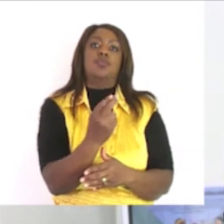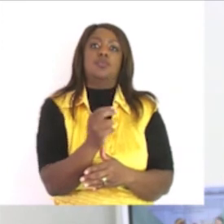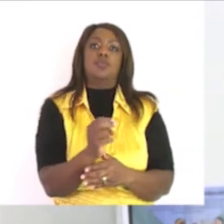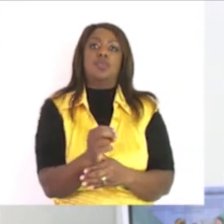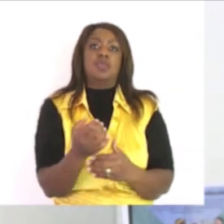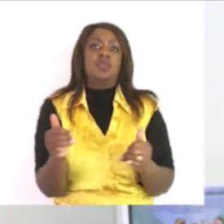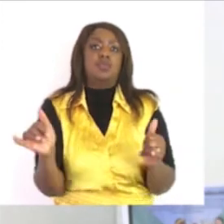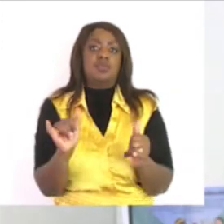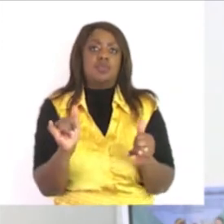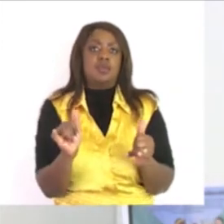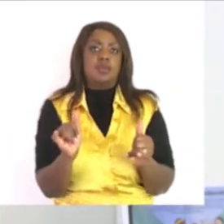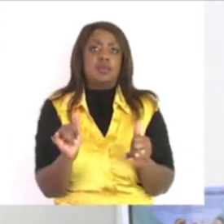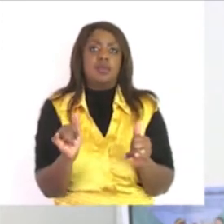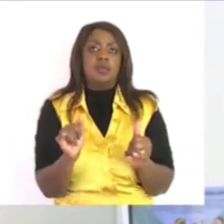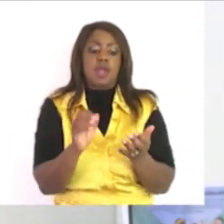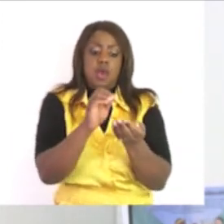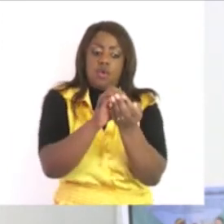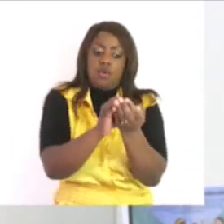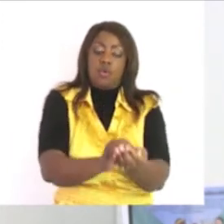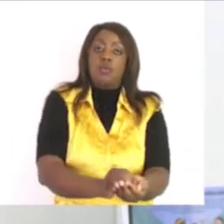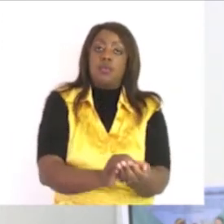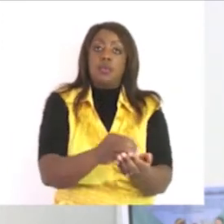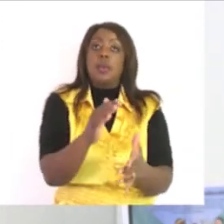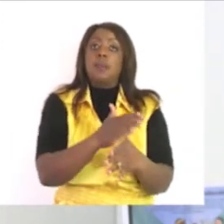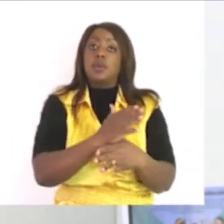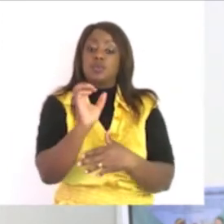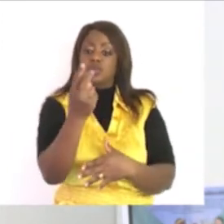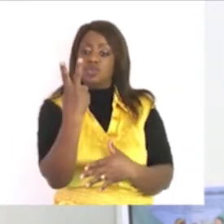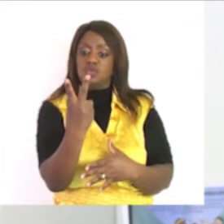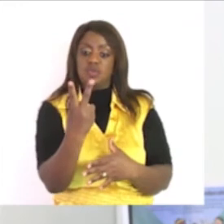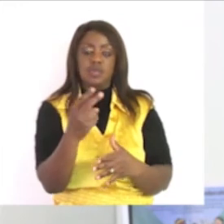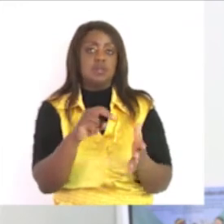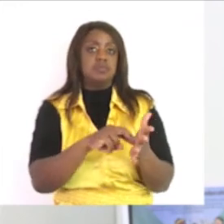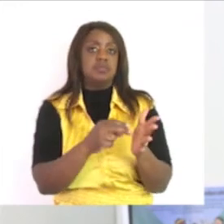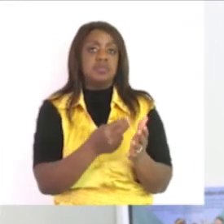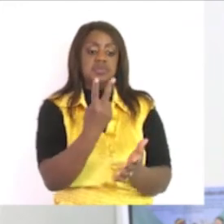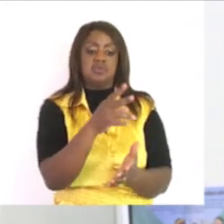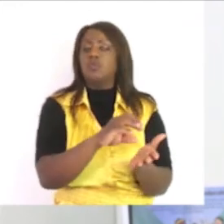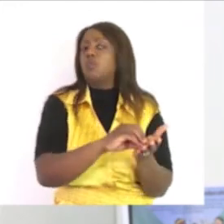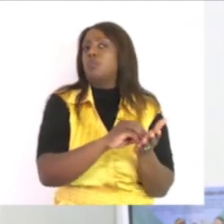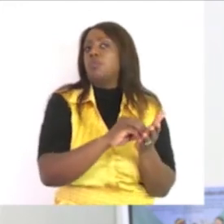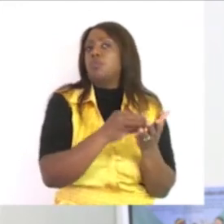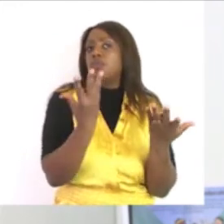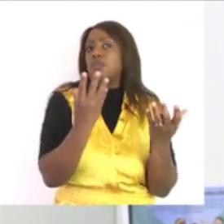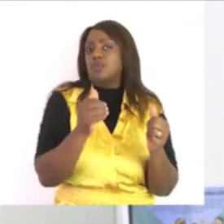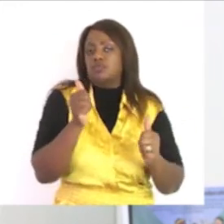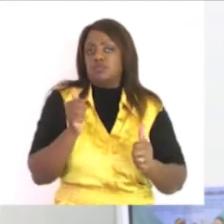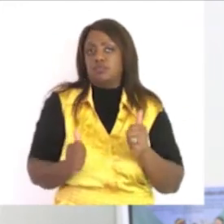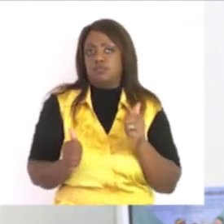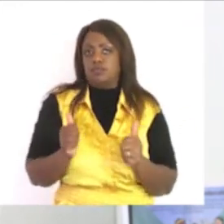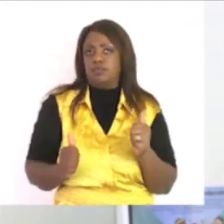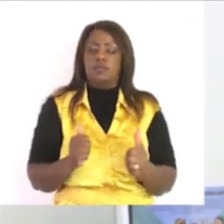bit poor. We will not say poor, but we will say the estimate was a bit